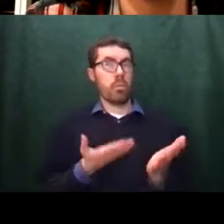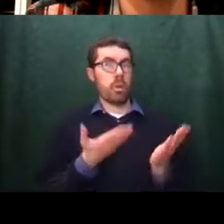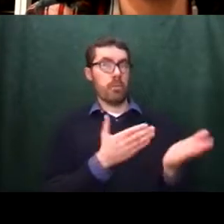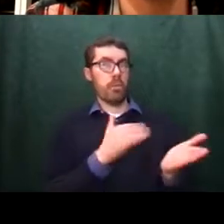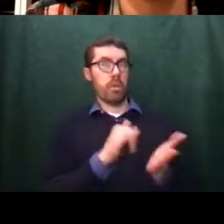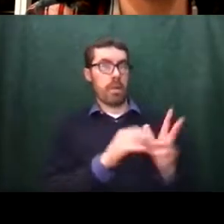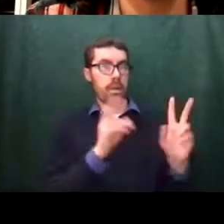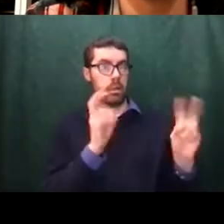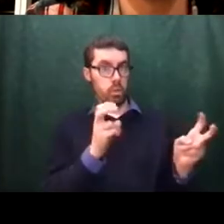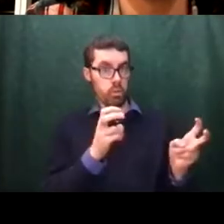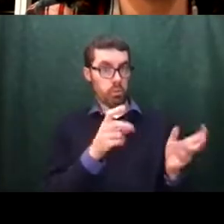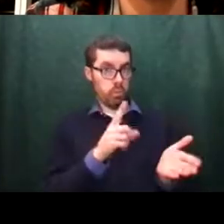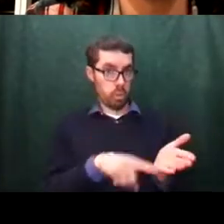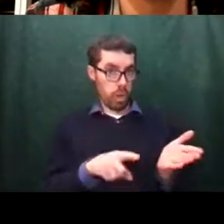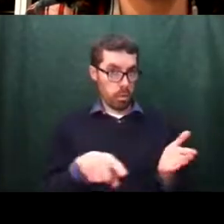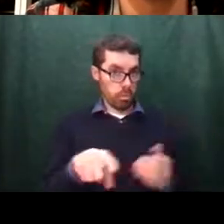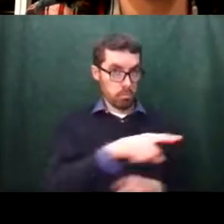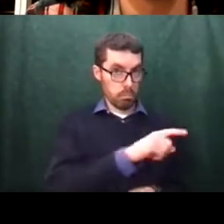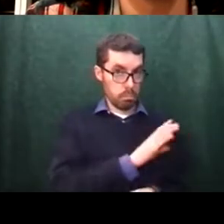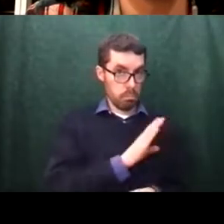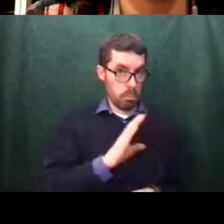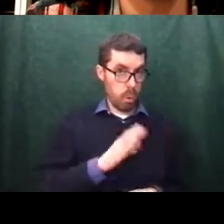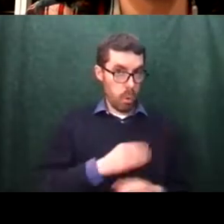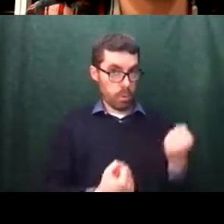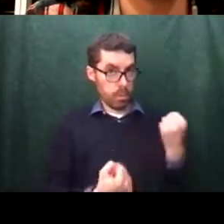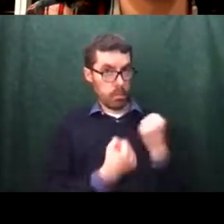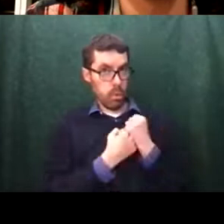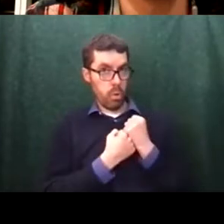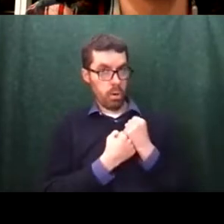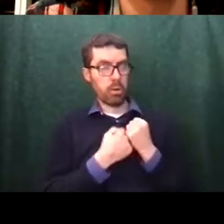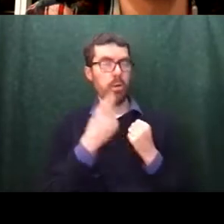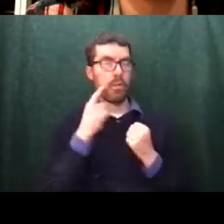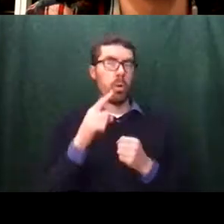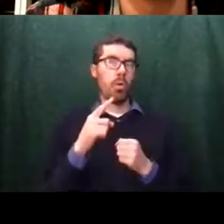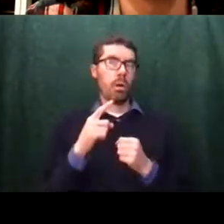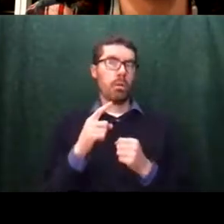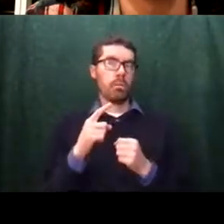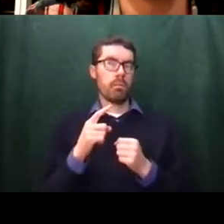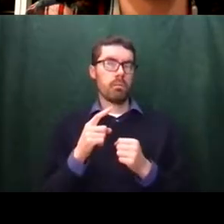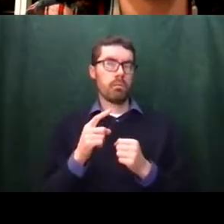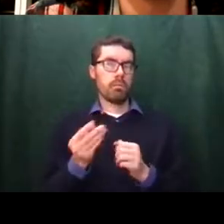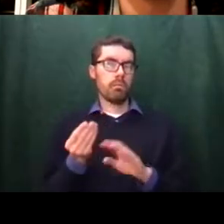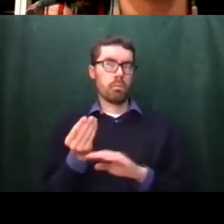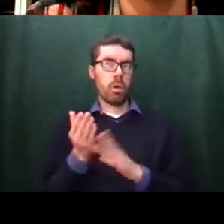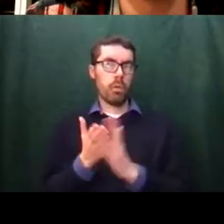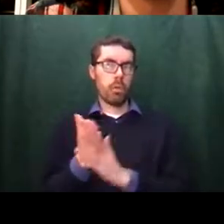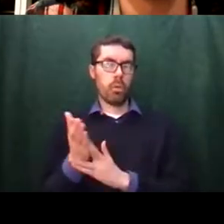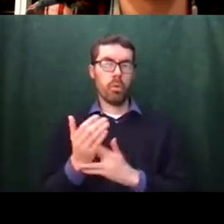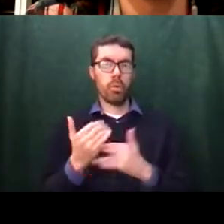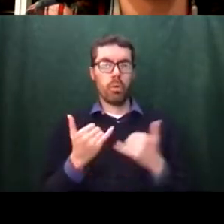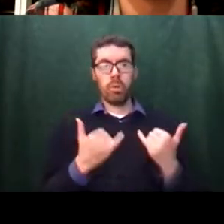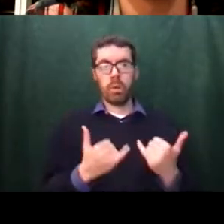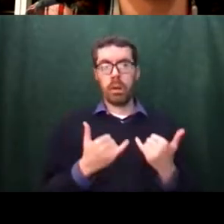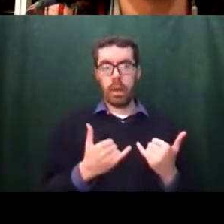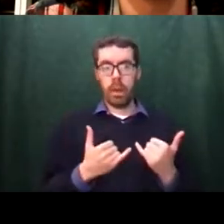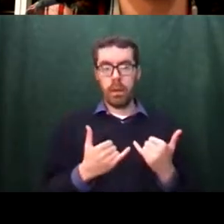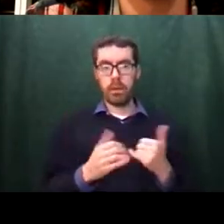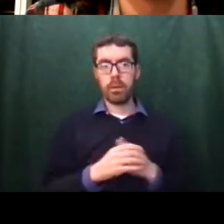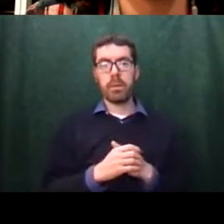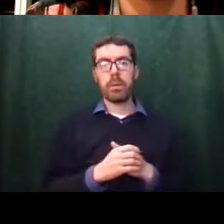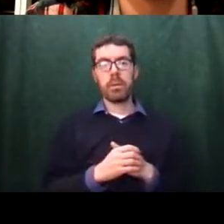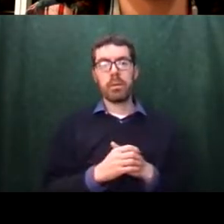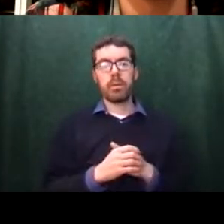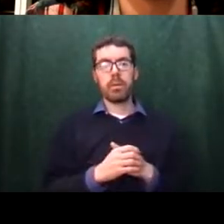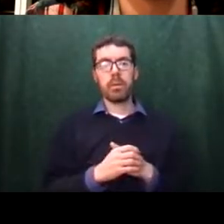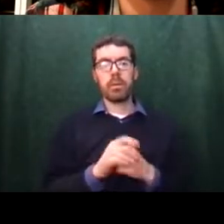have board member support to get it through. I think right now, we need to wait for